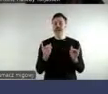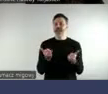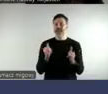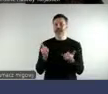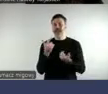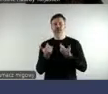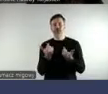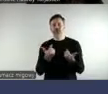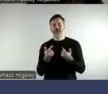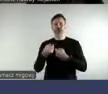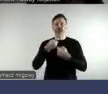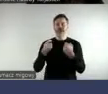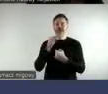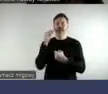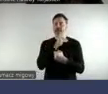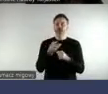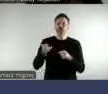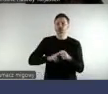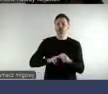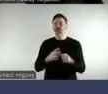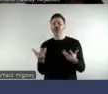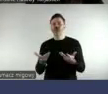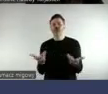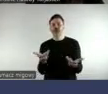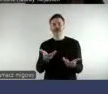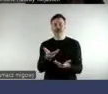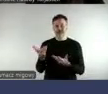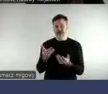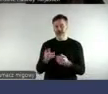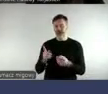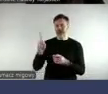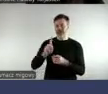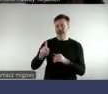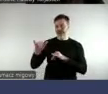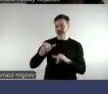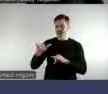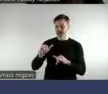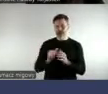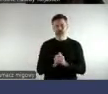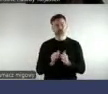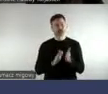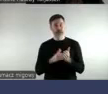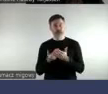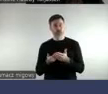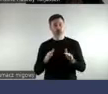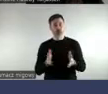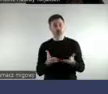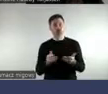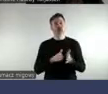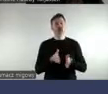in, because of lots of roads were closed, where is the risk of serious